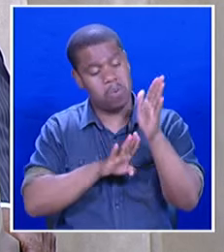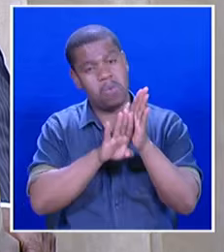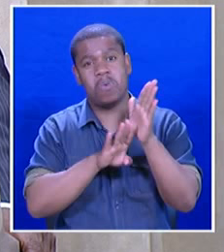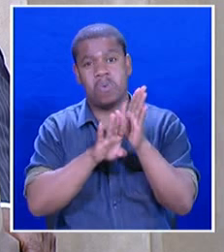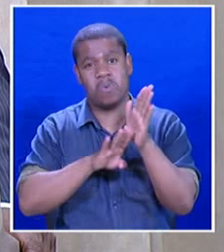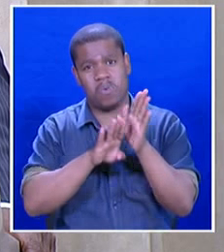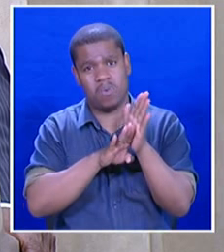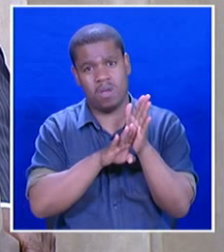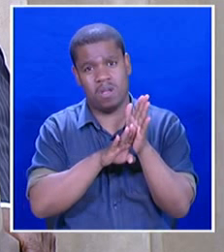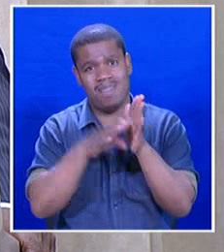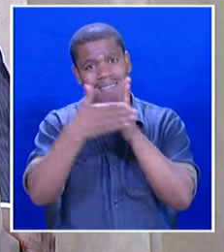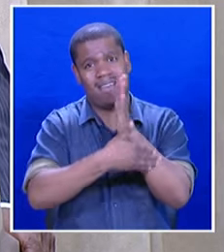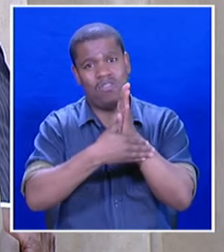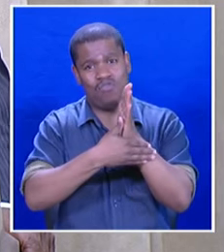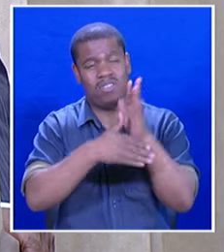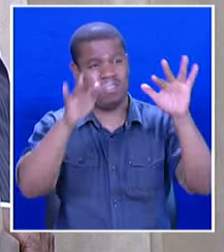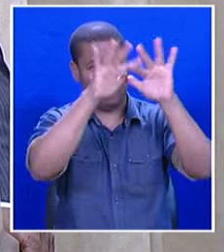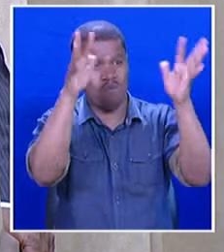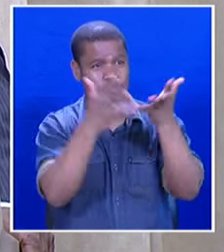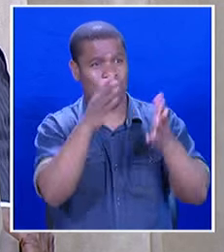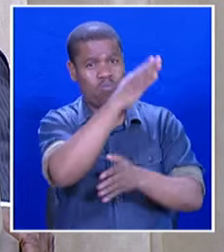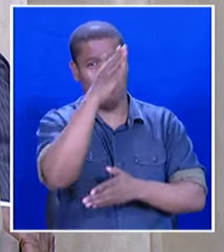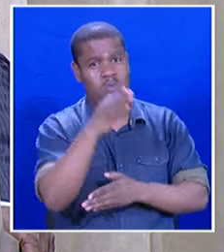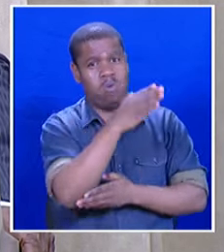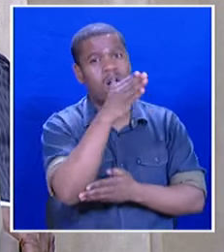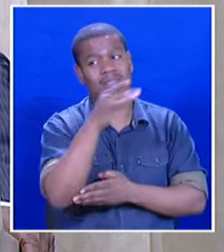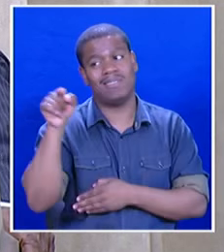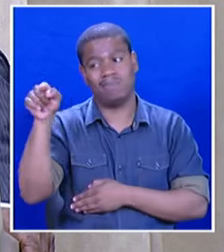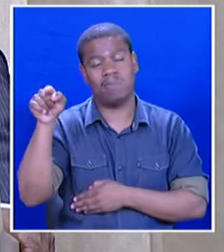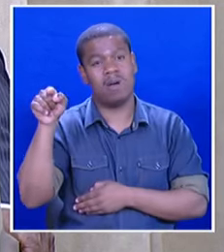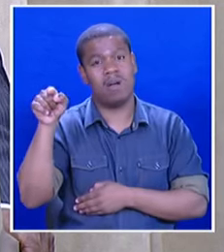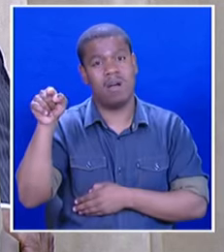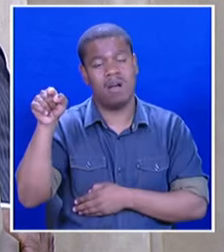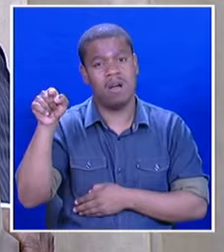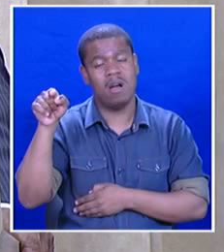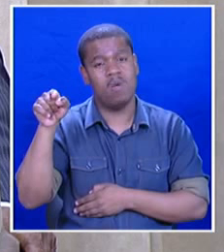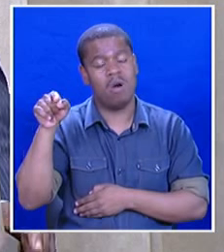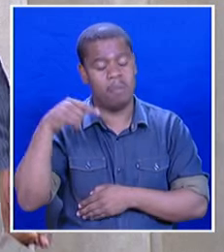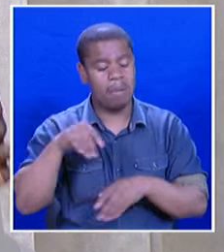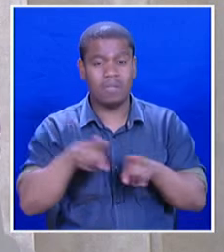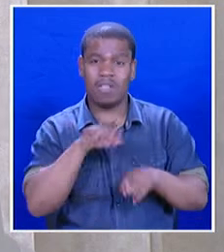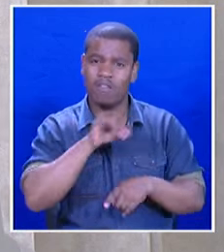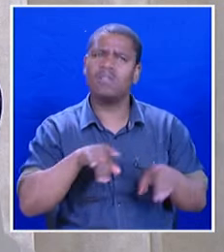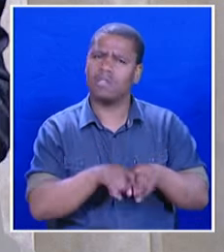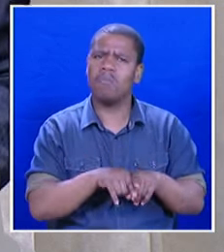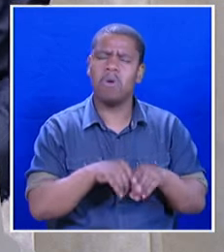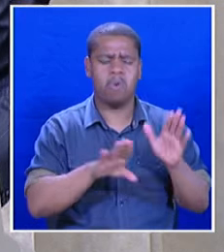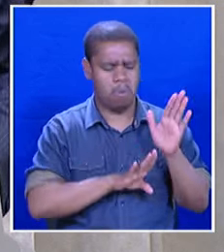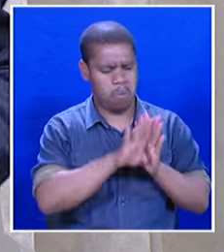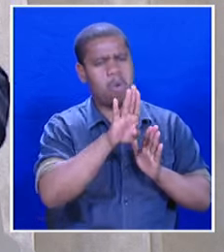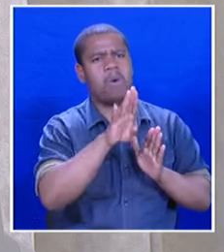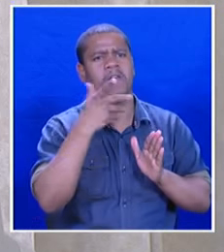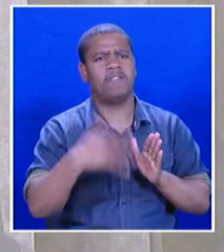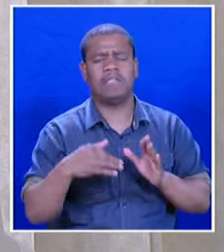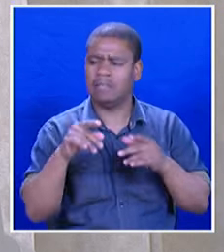countries world, have not advanced as much as we have. We have done a lot, and we've utilized various technologies